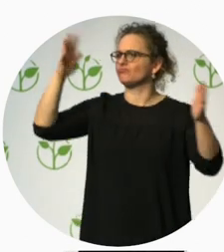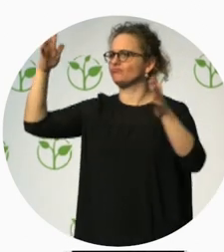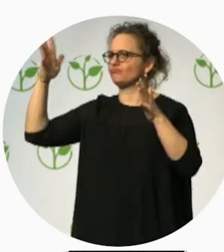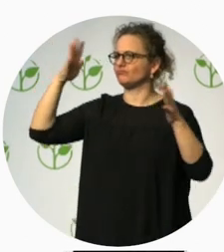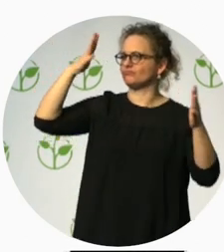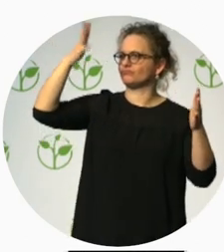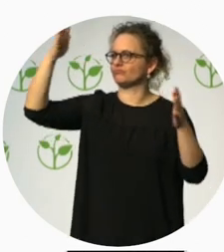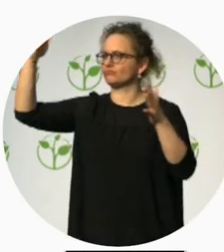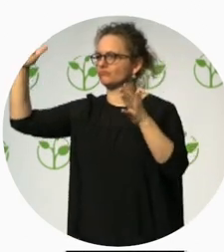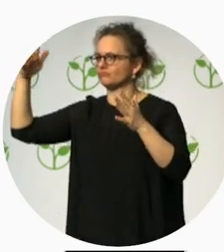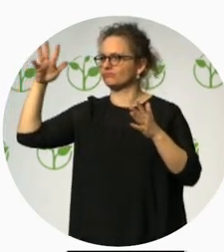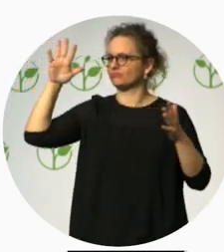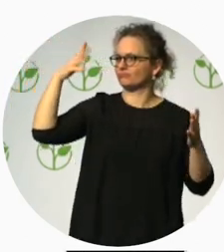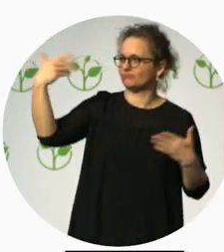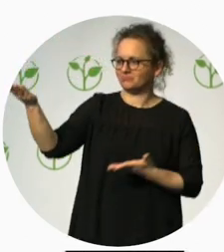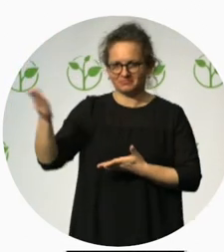when you...